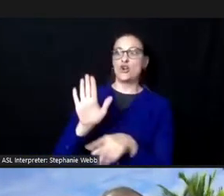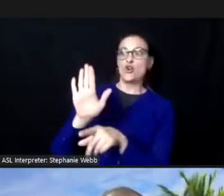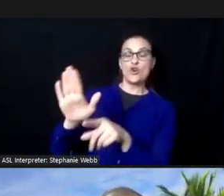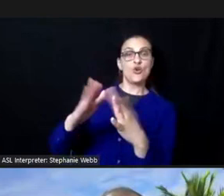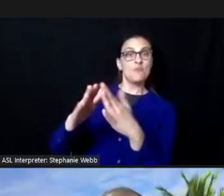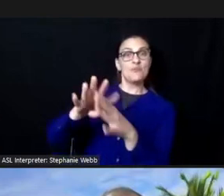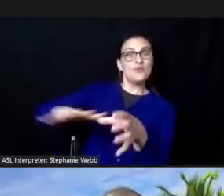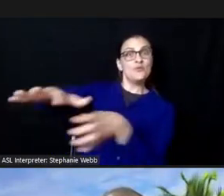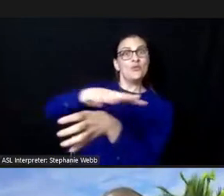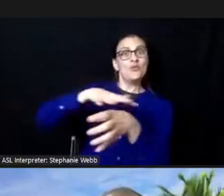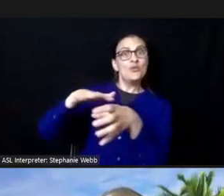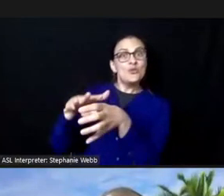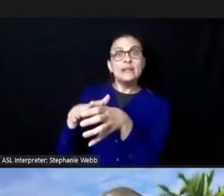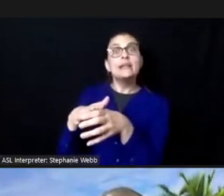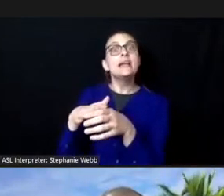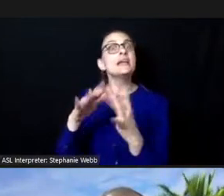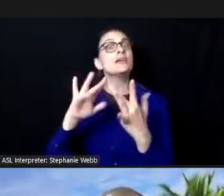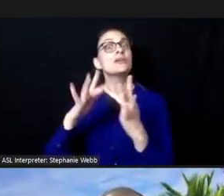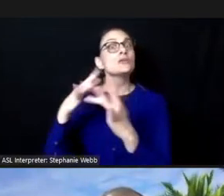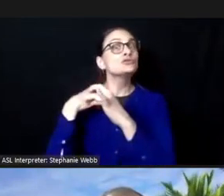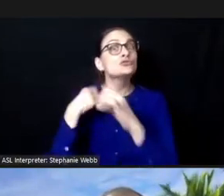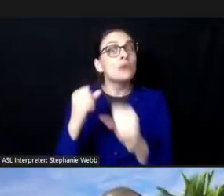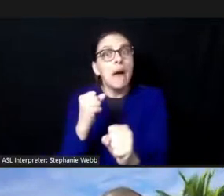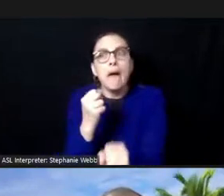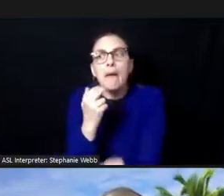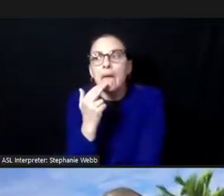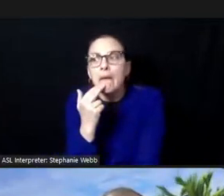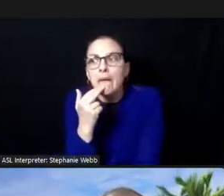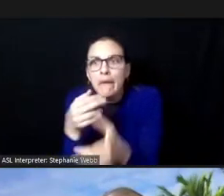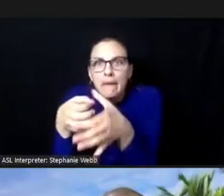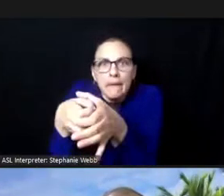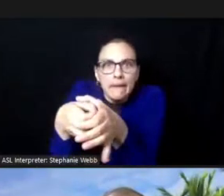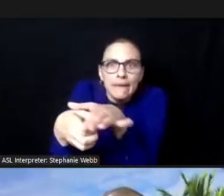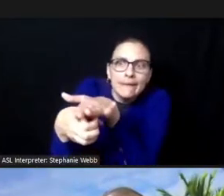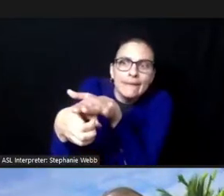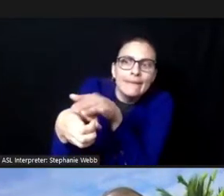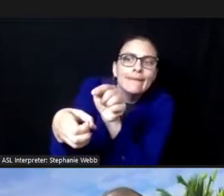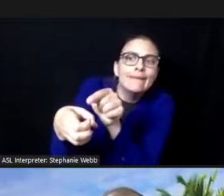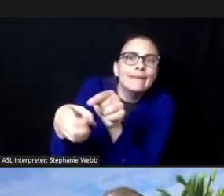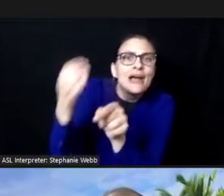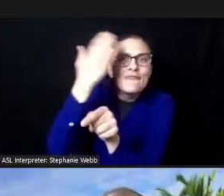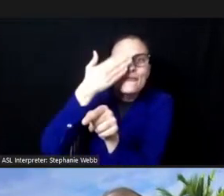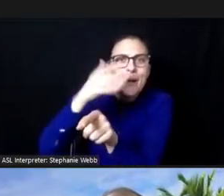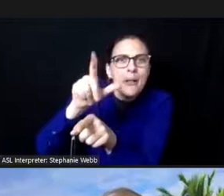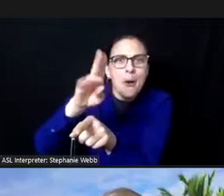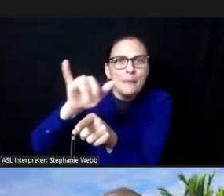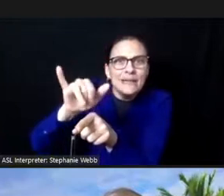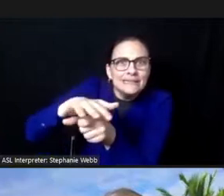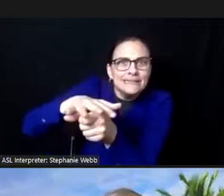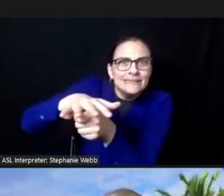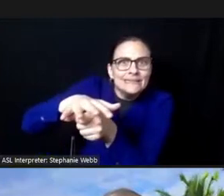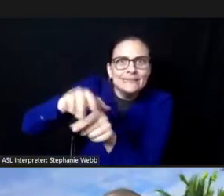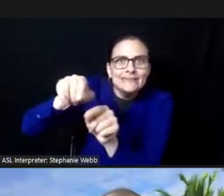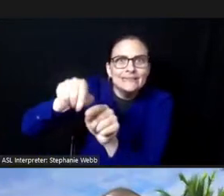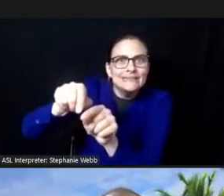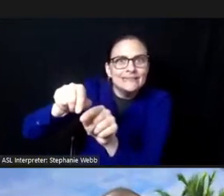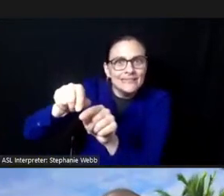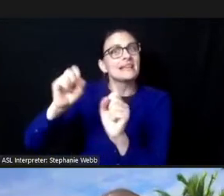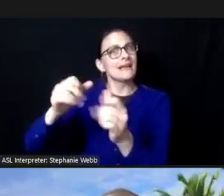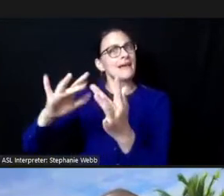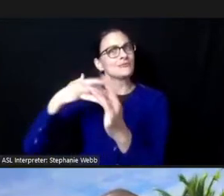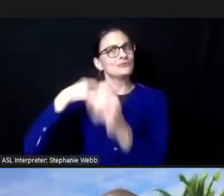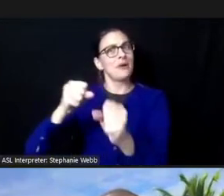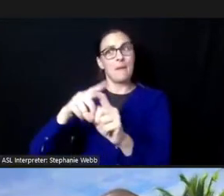sit in the lobby. They moved all the chairs and how do you stay in touch with someone when you really can't see each